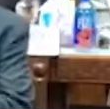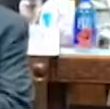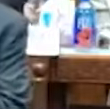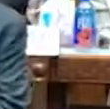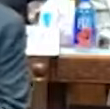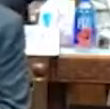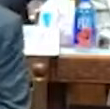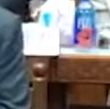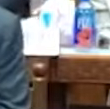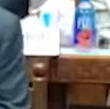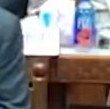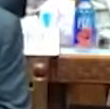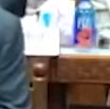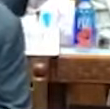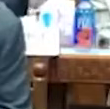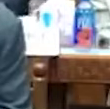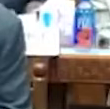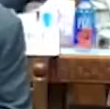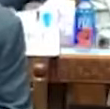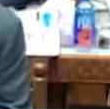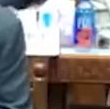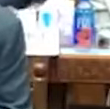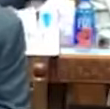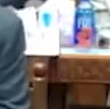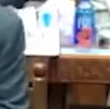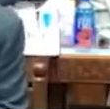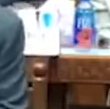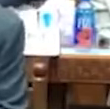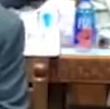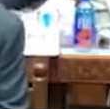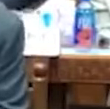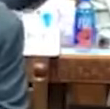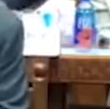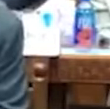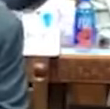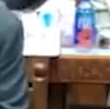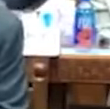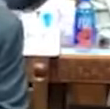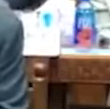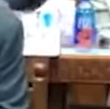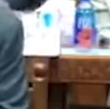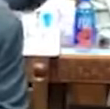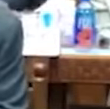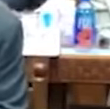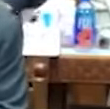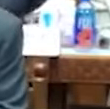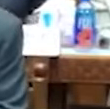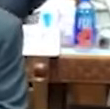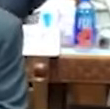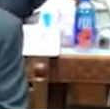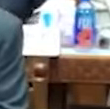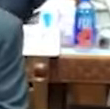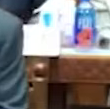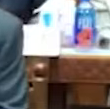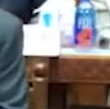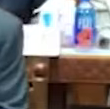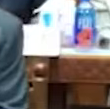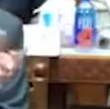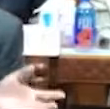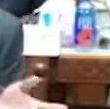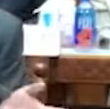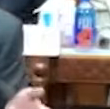Speaker, sir. Order. Fiji's debt levels at sustainable levels. This has also been confirmed by the credible international institutions